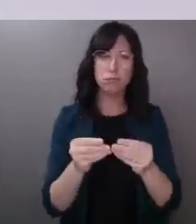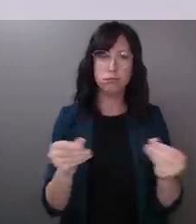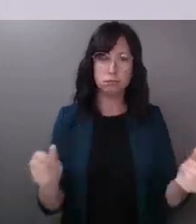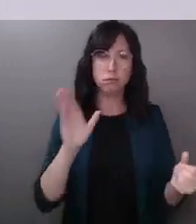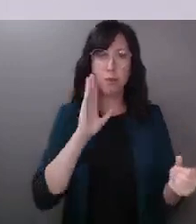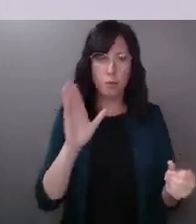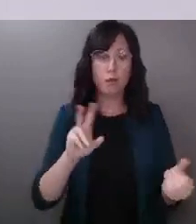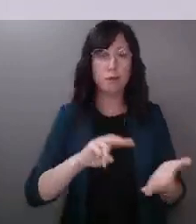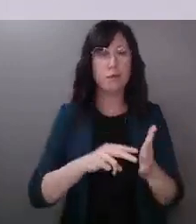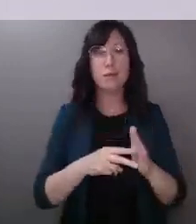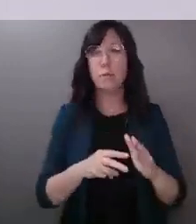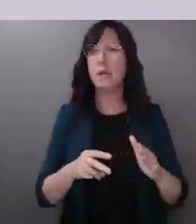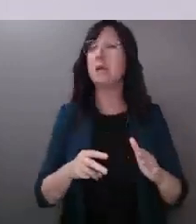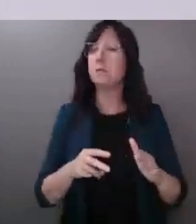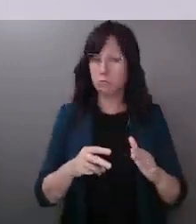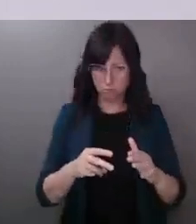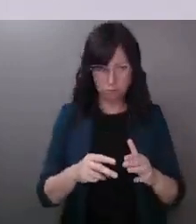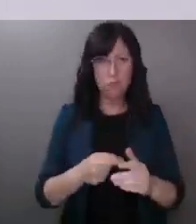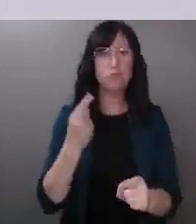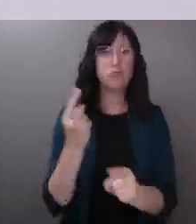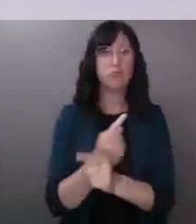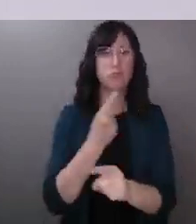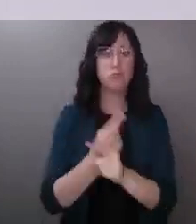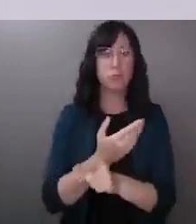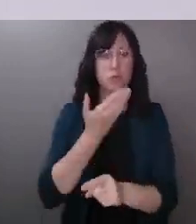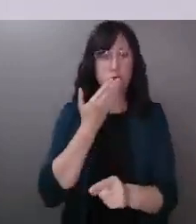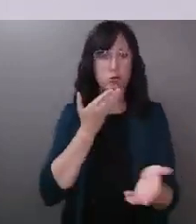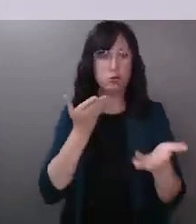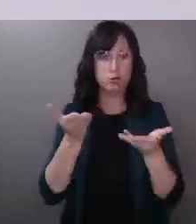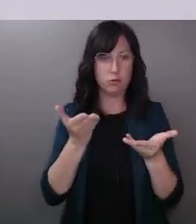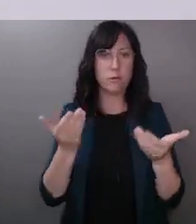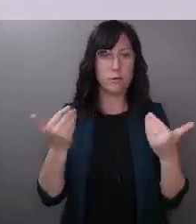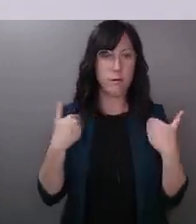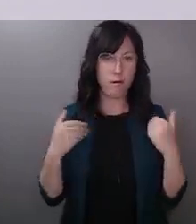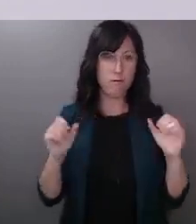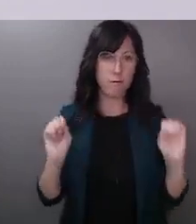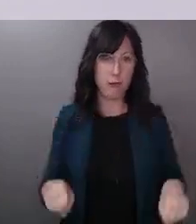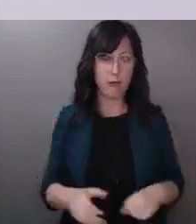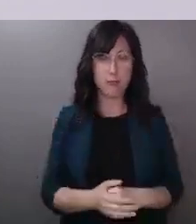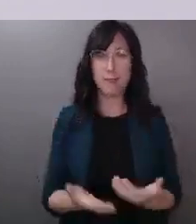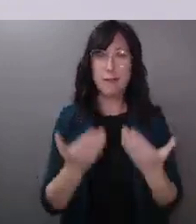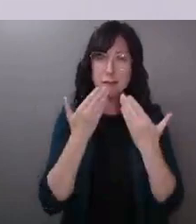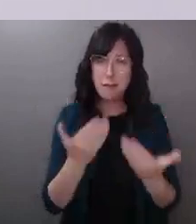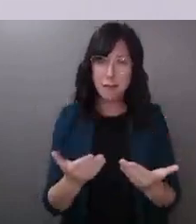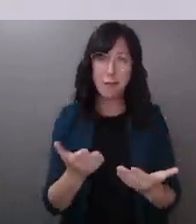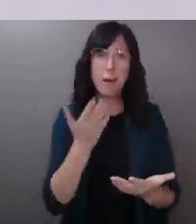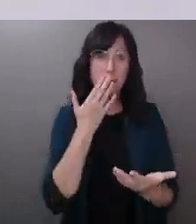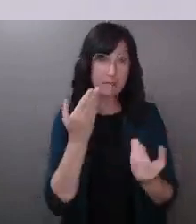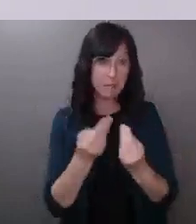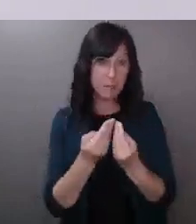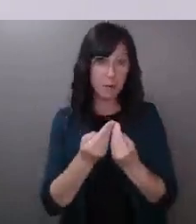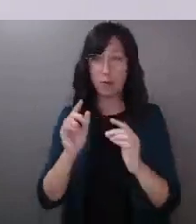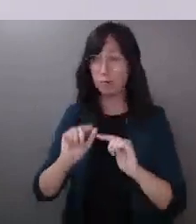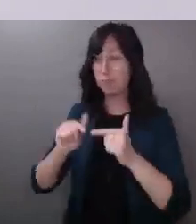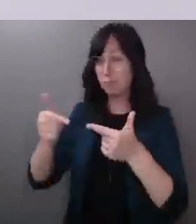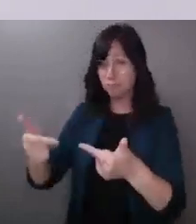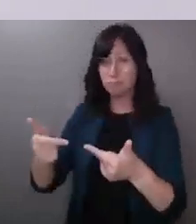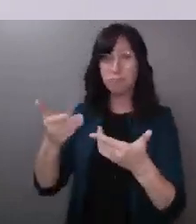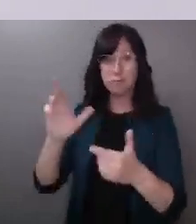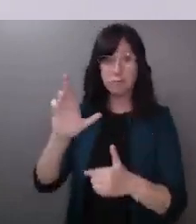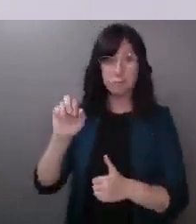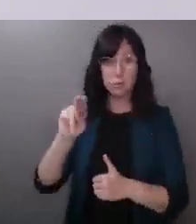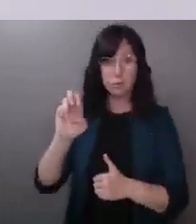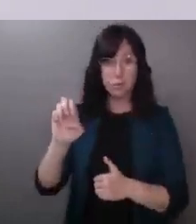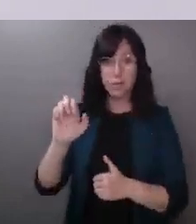finally have the light rail service that we all expect. Thank you. Merci beaucoup. And I'll turn it over now to